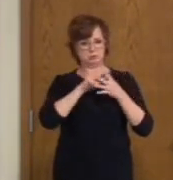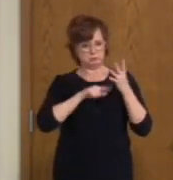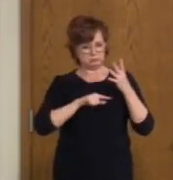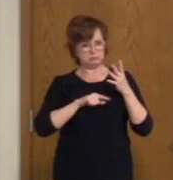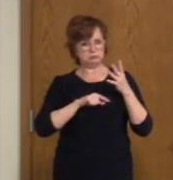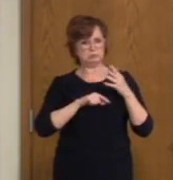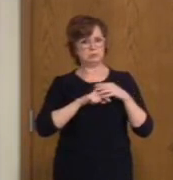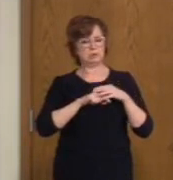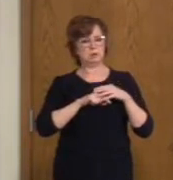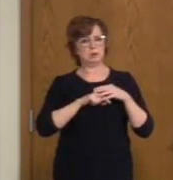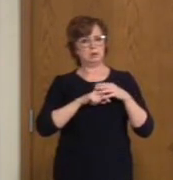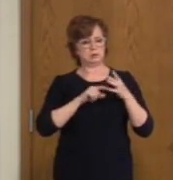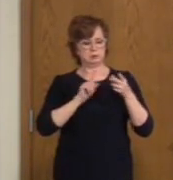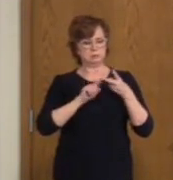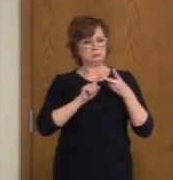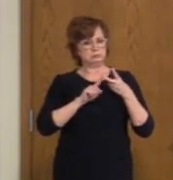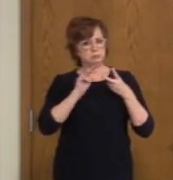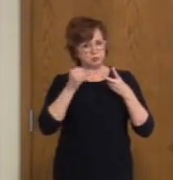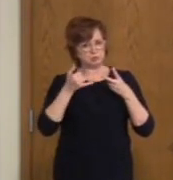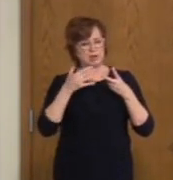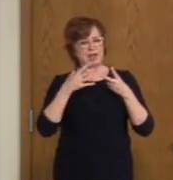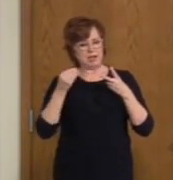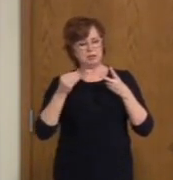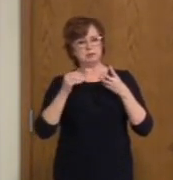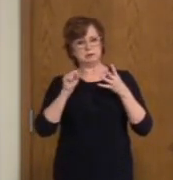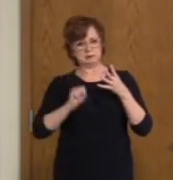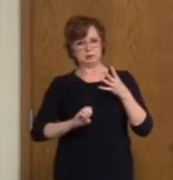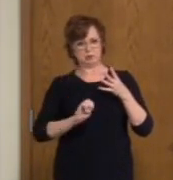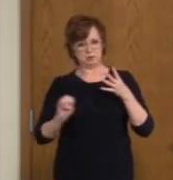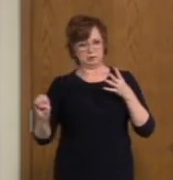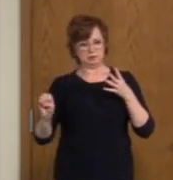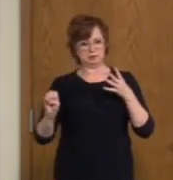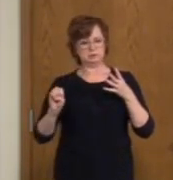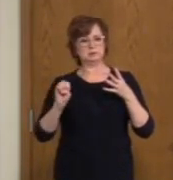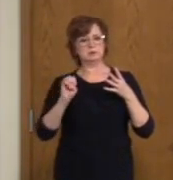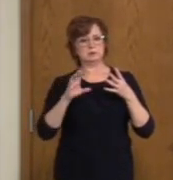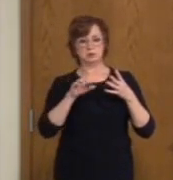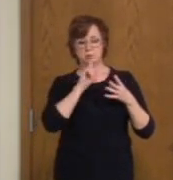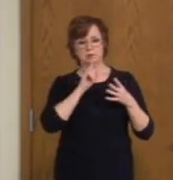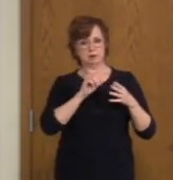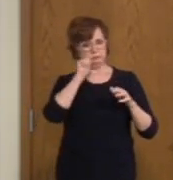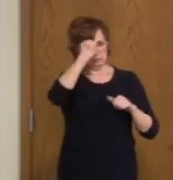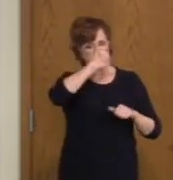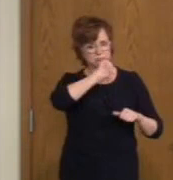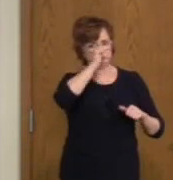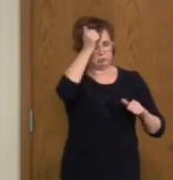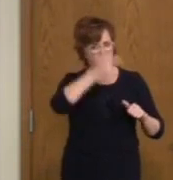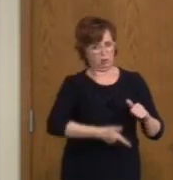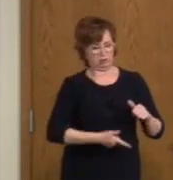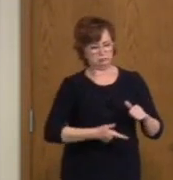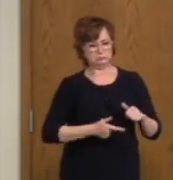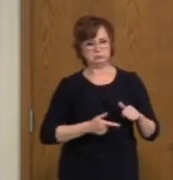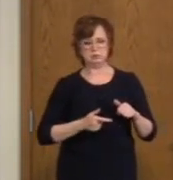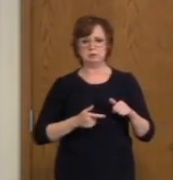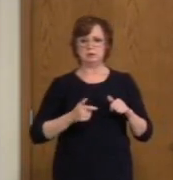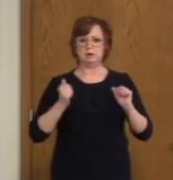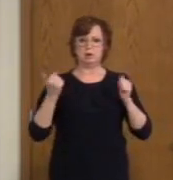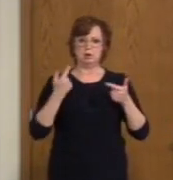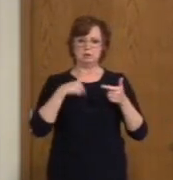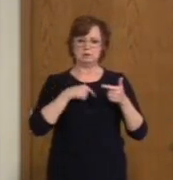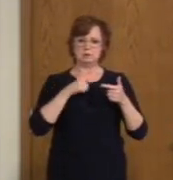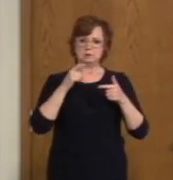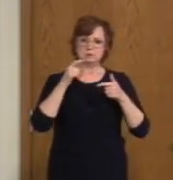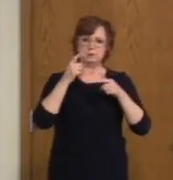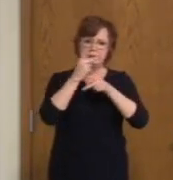people, in particular of Moose Jaw, but throughout the southeast and Yorkton as well, and across the province, ultimately, just be very diligent in what you're doing. We may have to